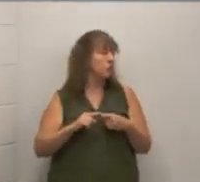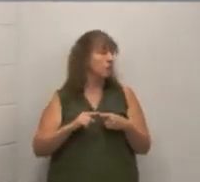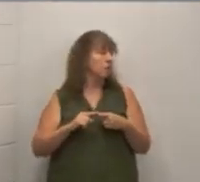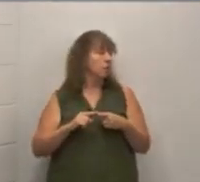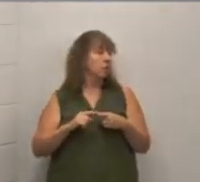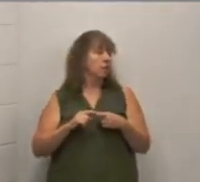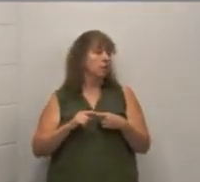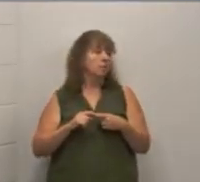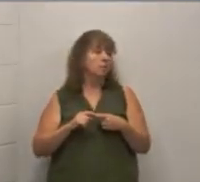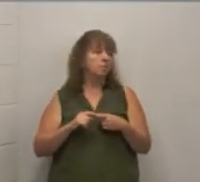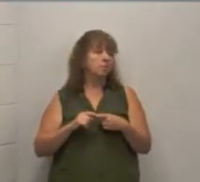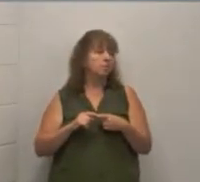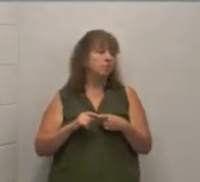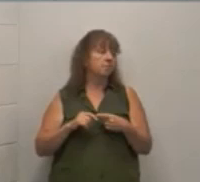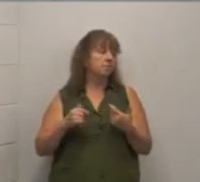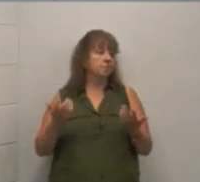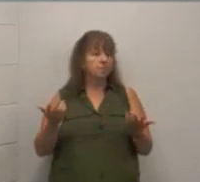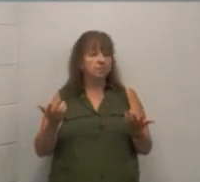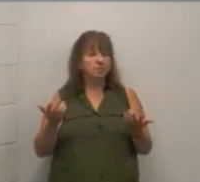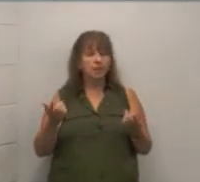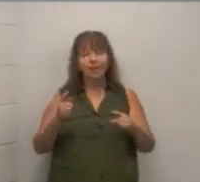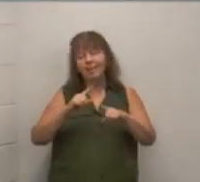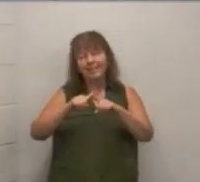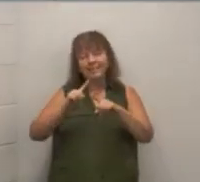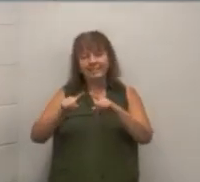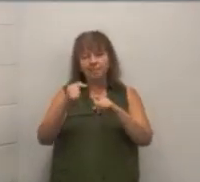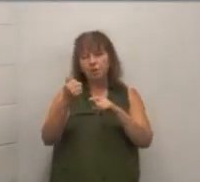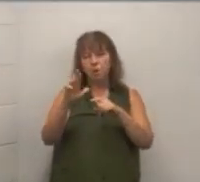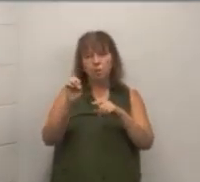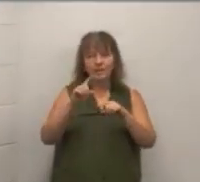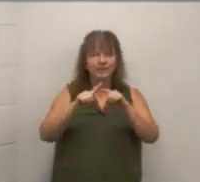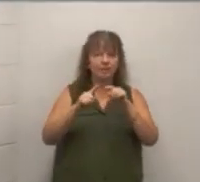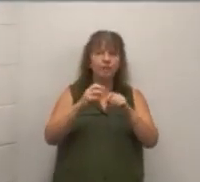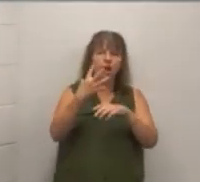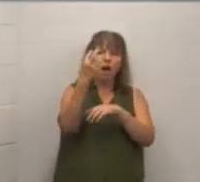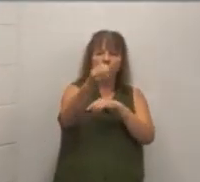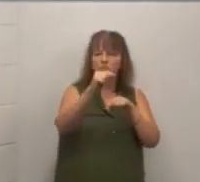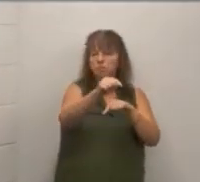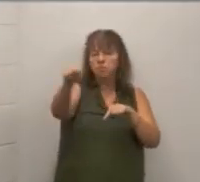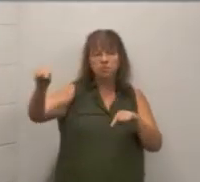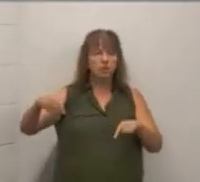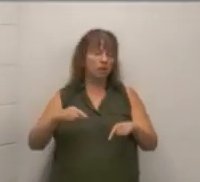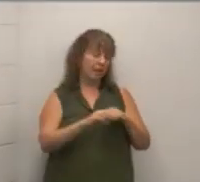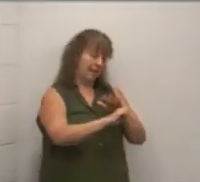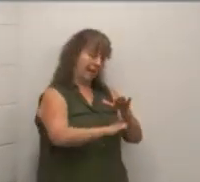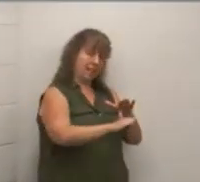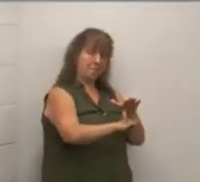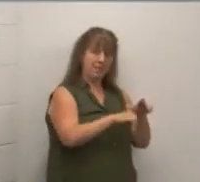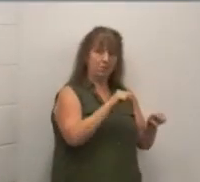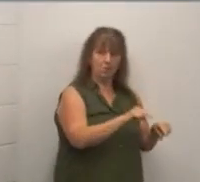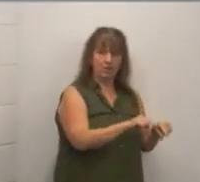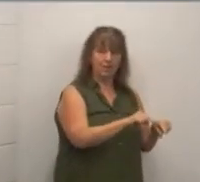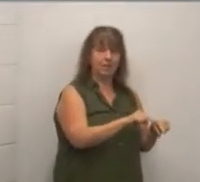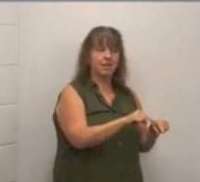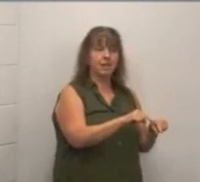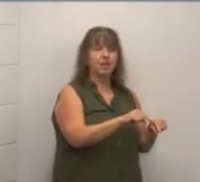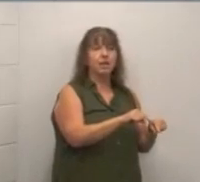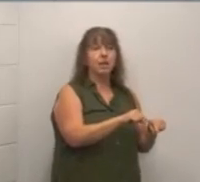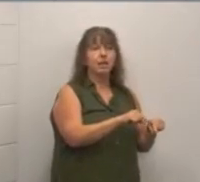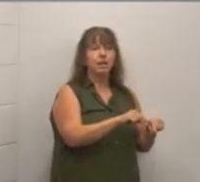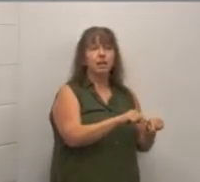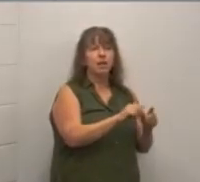then at different levels, they'll have different opportunities. At the elementary level, we see